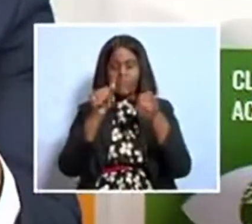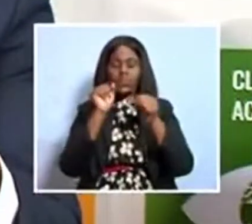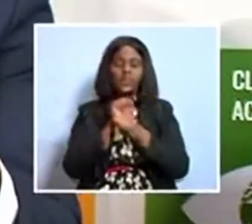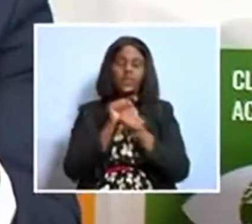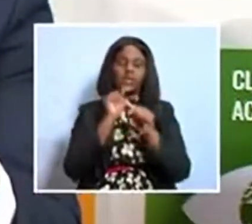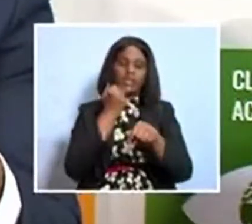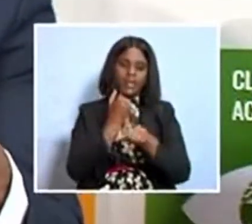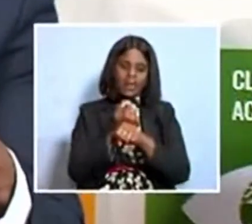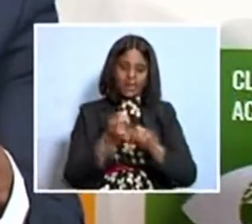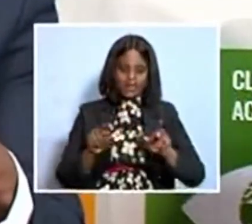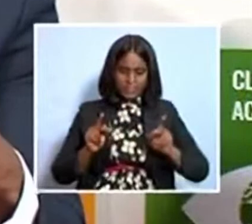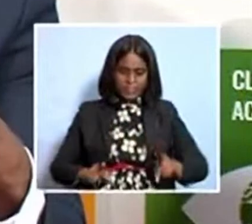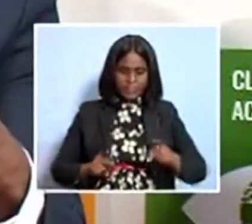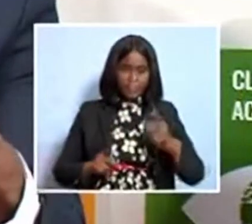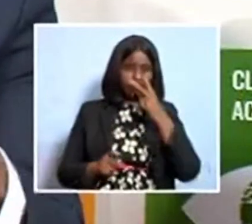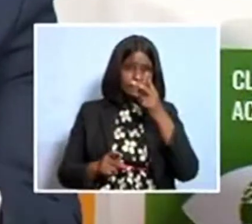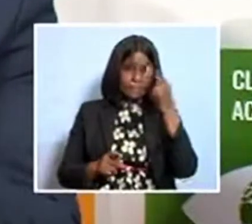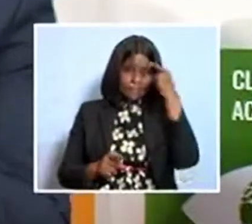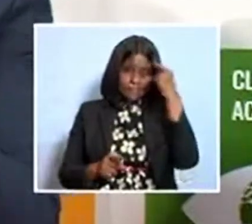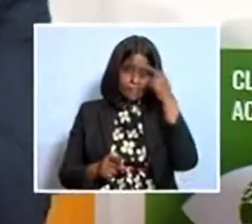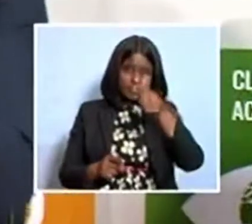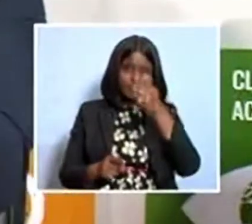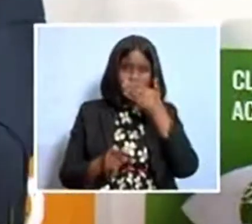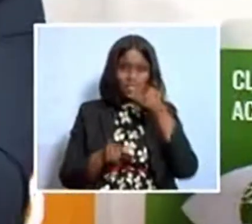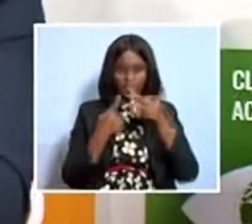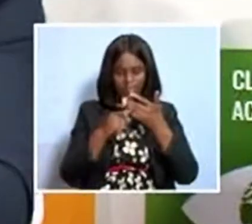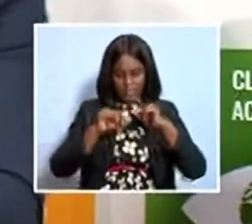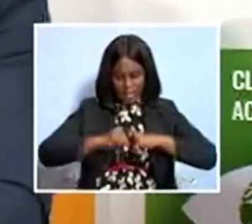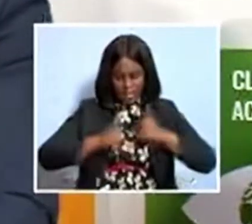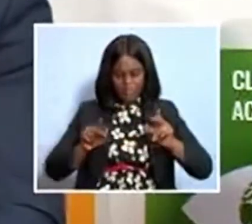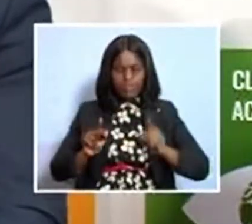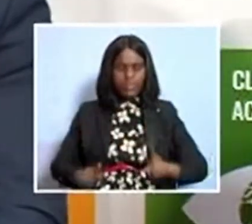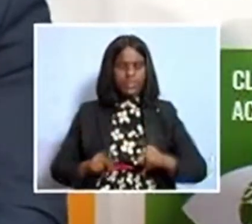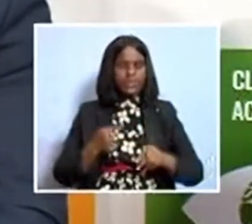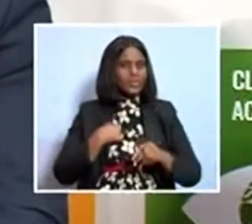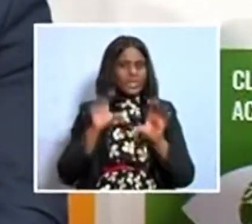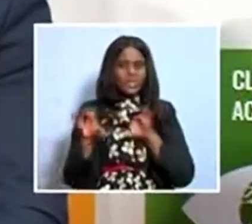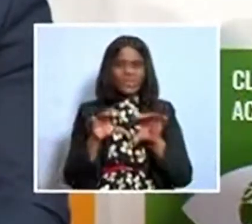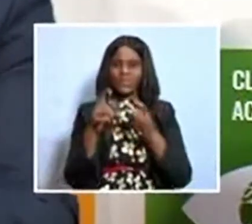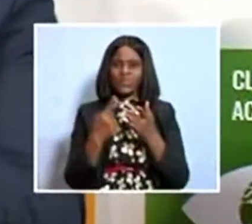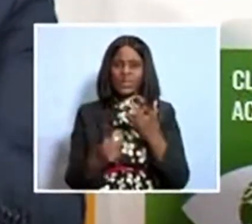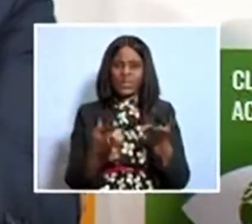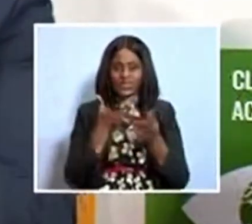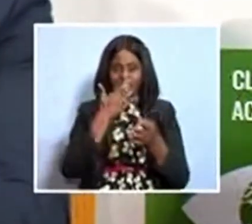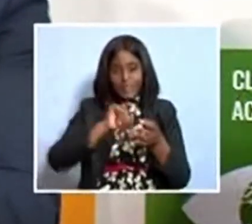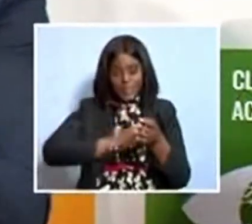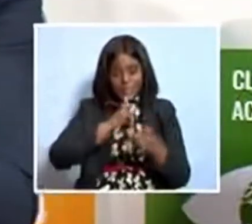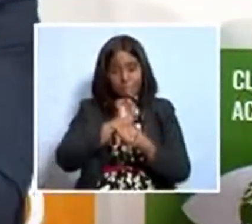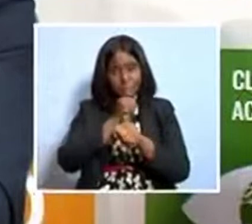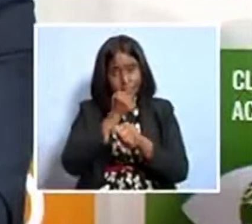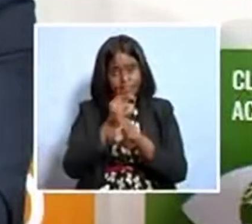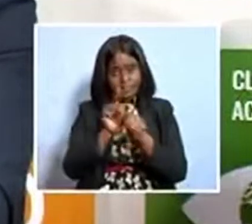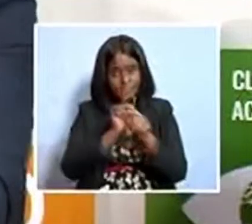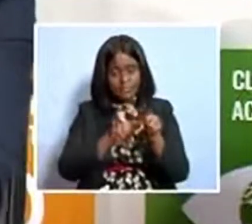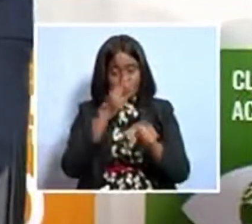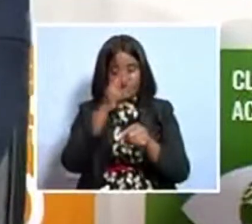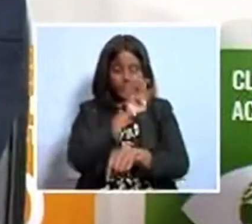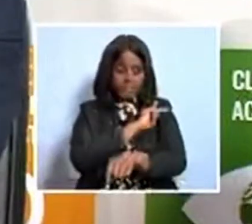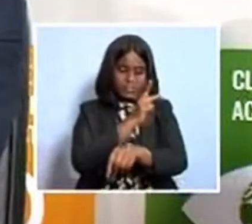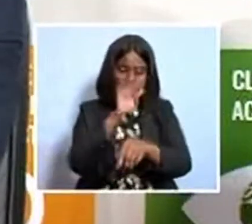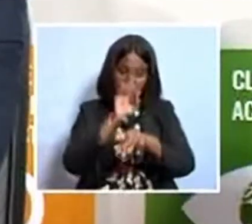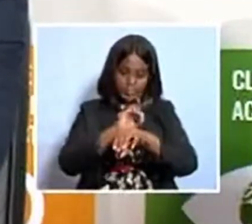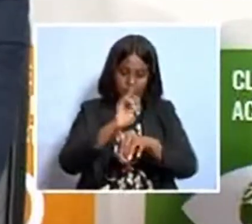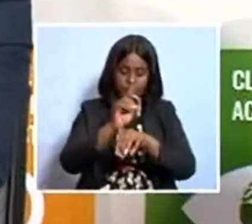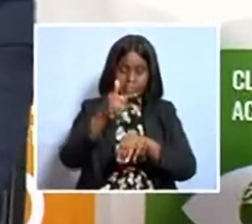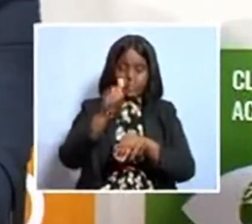persons, first of all. We can look at the government is not doing anything, but let's look at the person themselves. What are they doing? They have to be proactive to look at opportunities for them to do